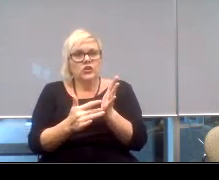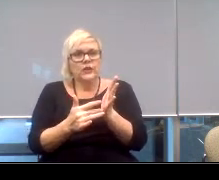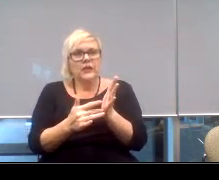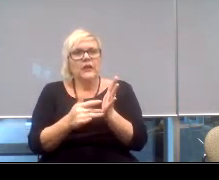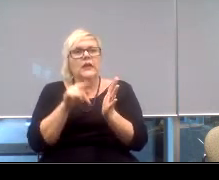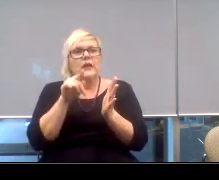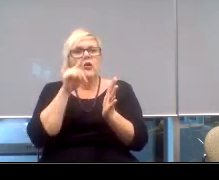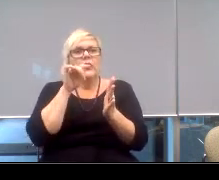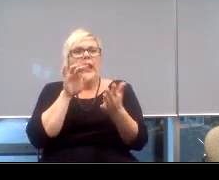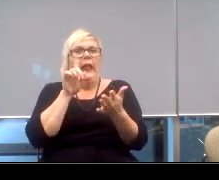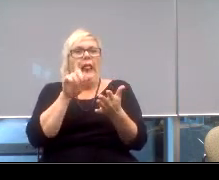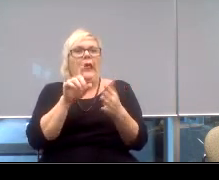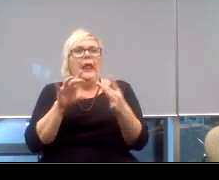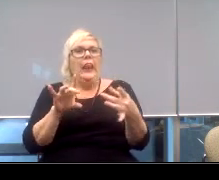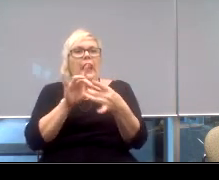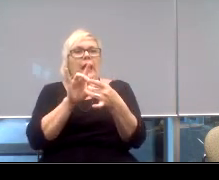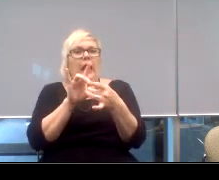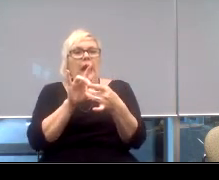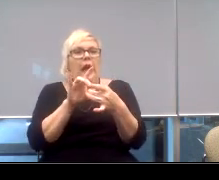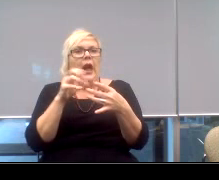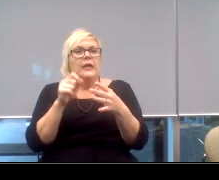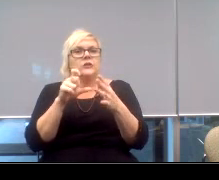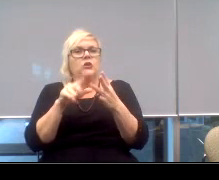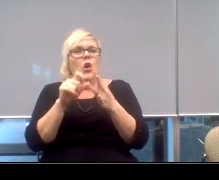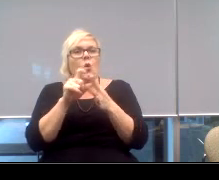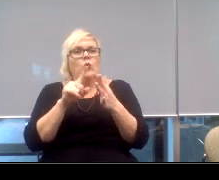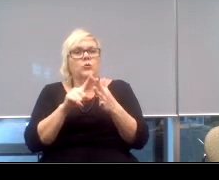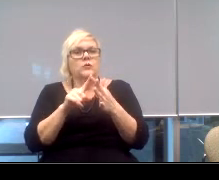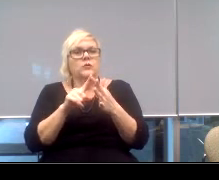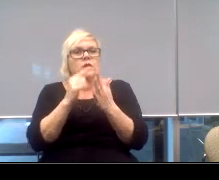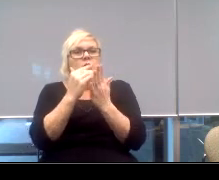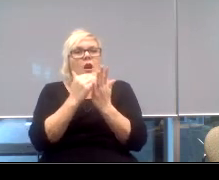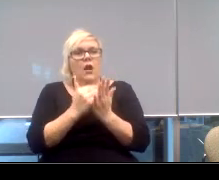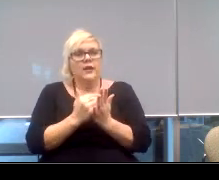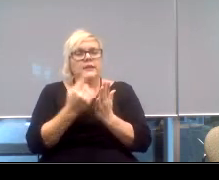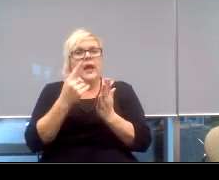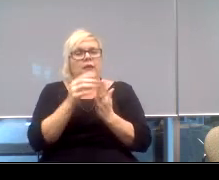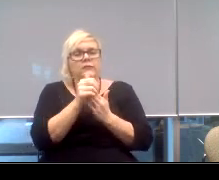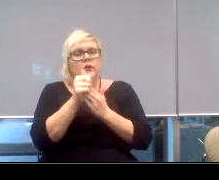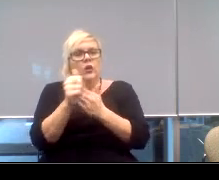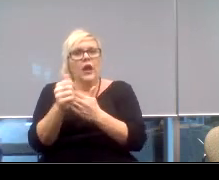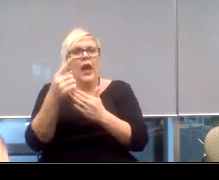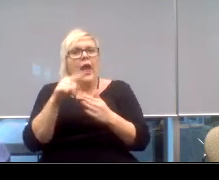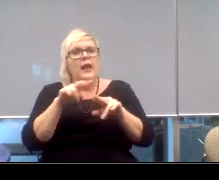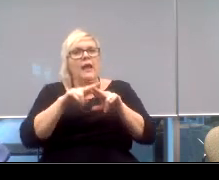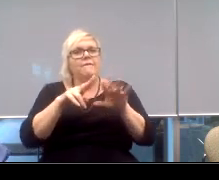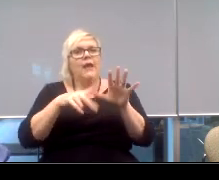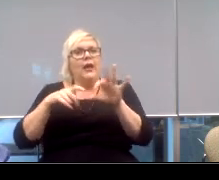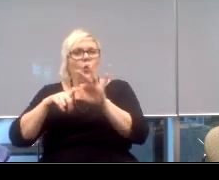like. It has the code guide, and it also has frequently asked questions.